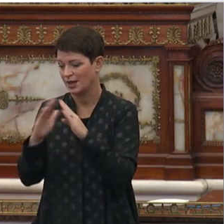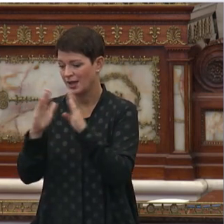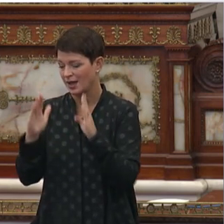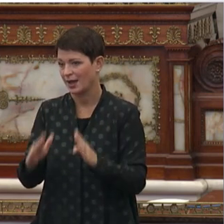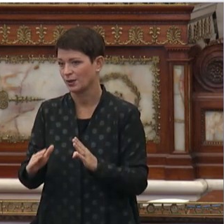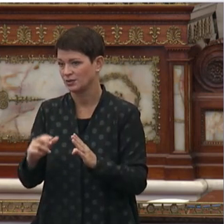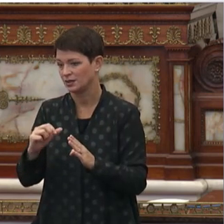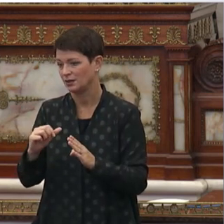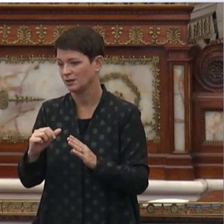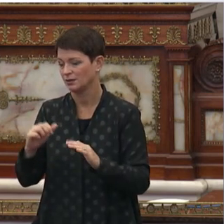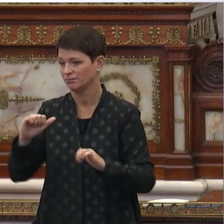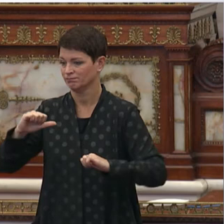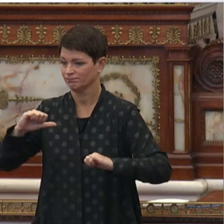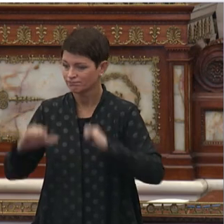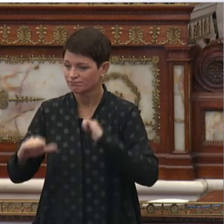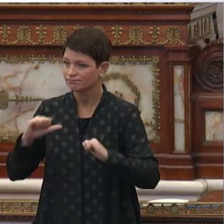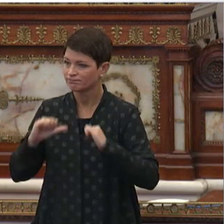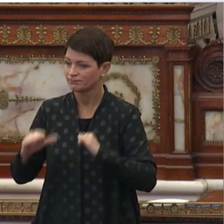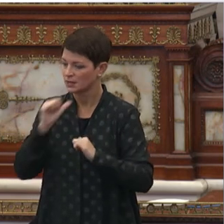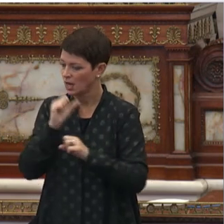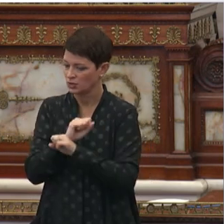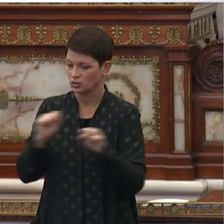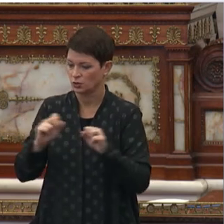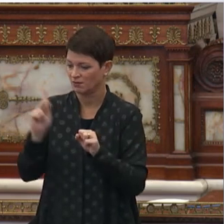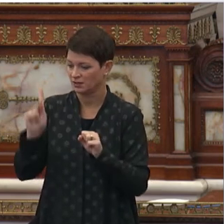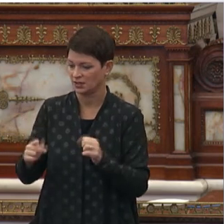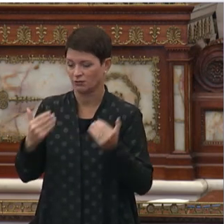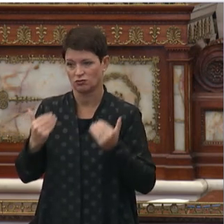insecure Philadelphian residents at this current time.